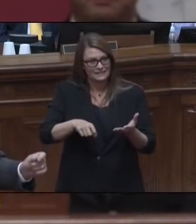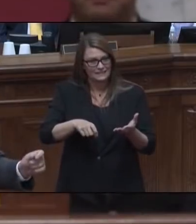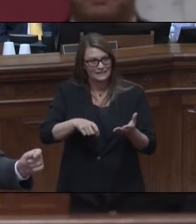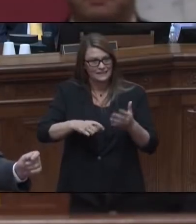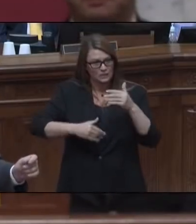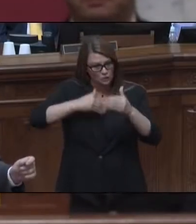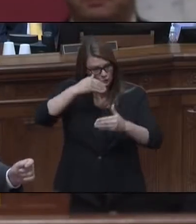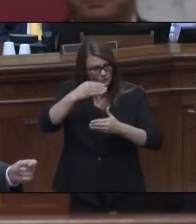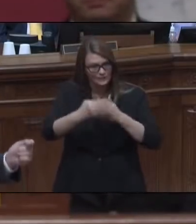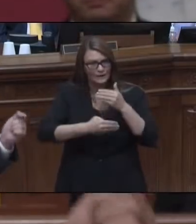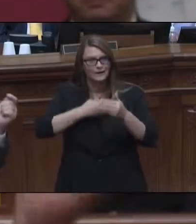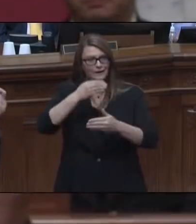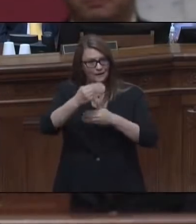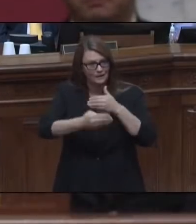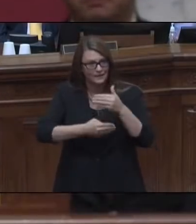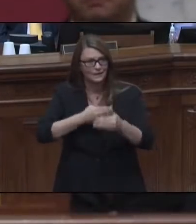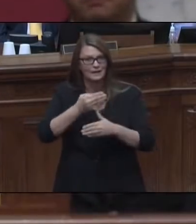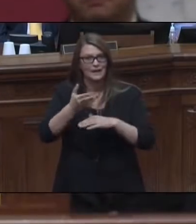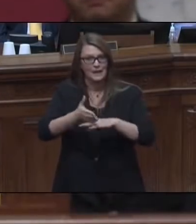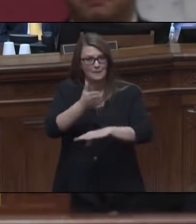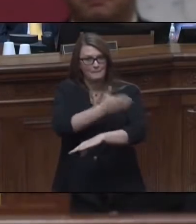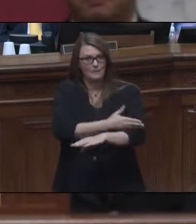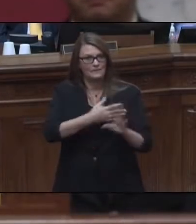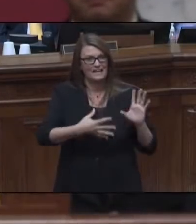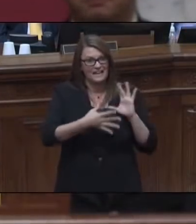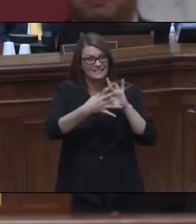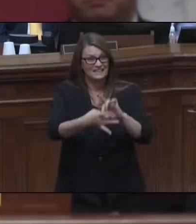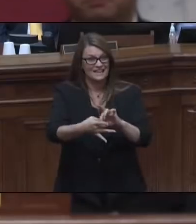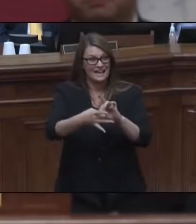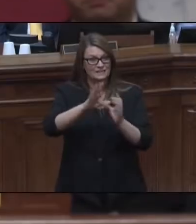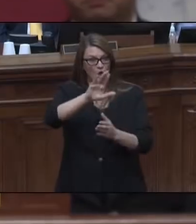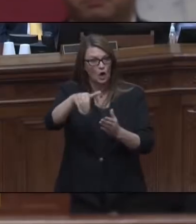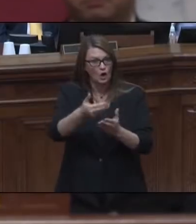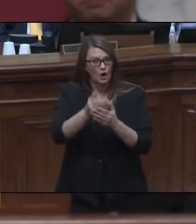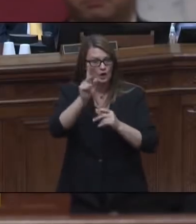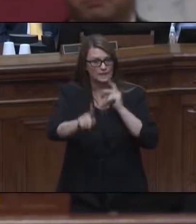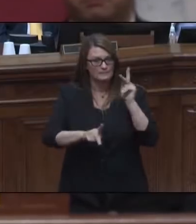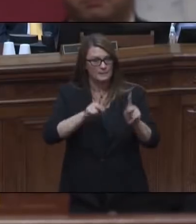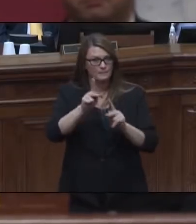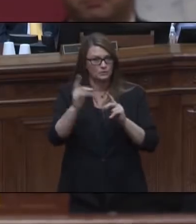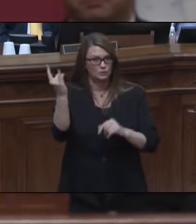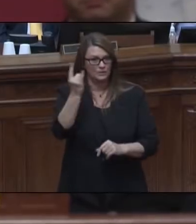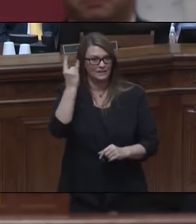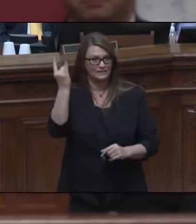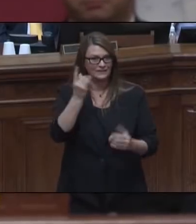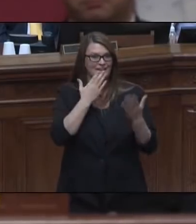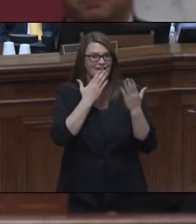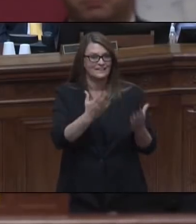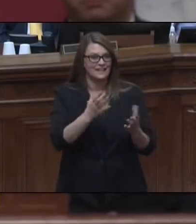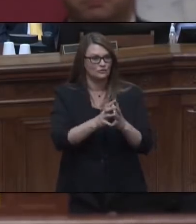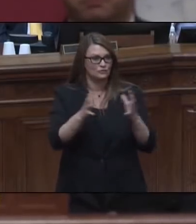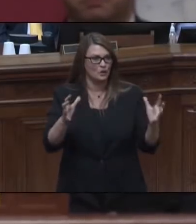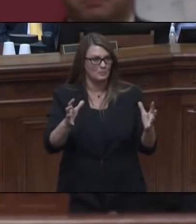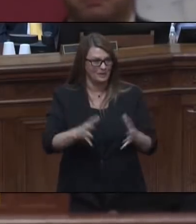dark ages a little bit and connect every single person we've got in this state. Thank you so much about